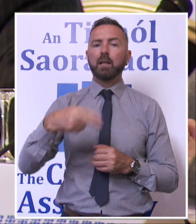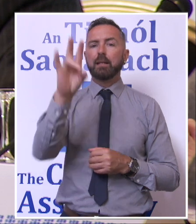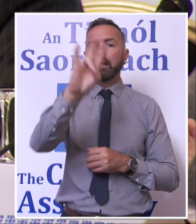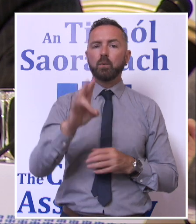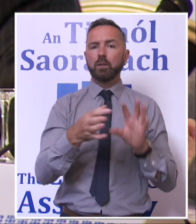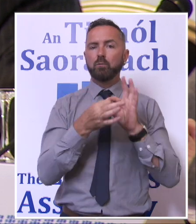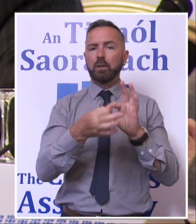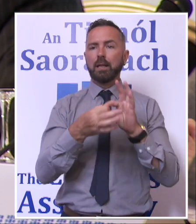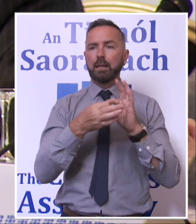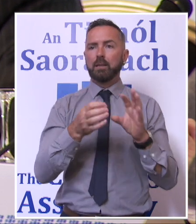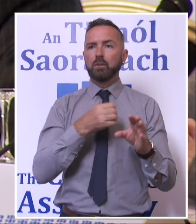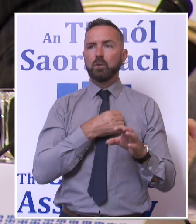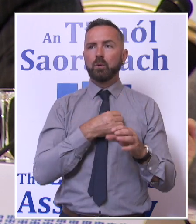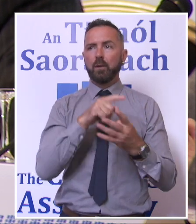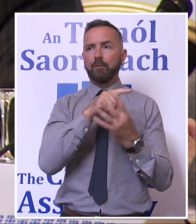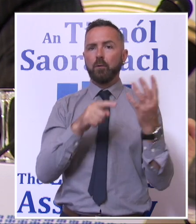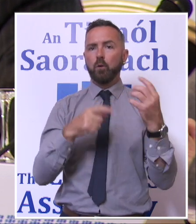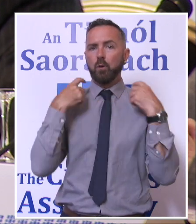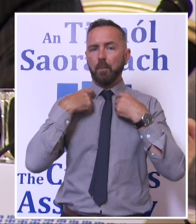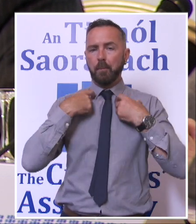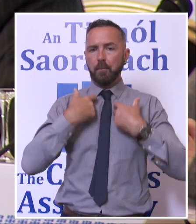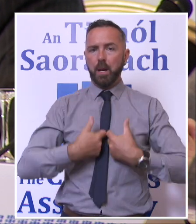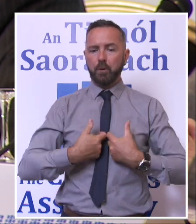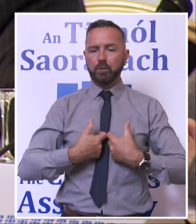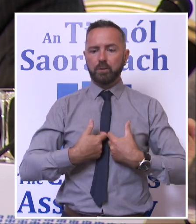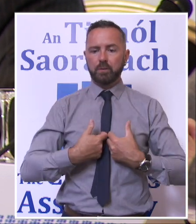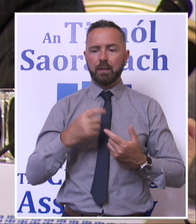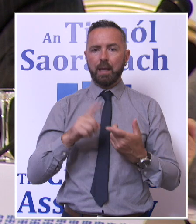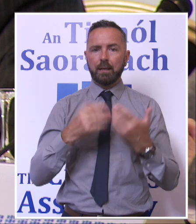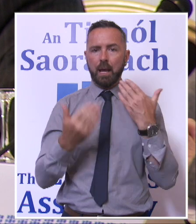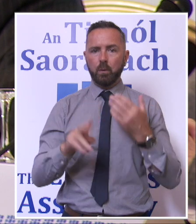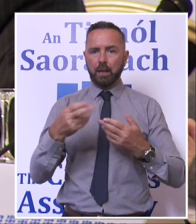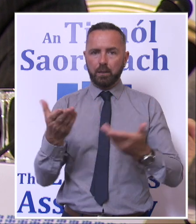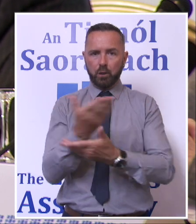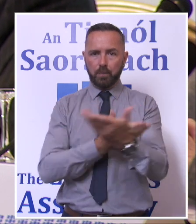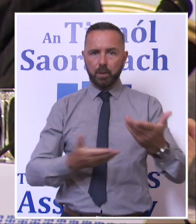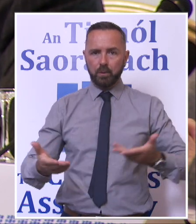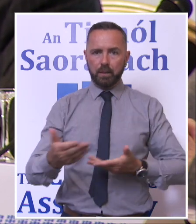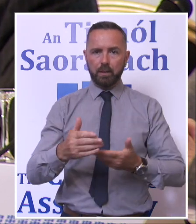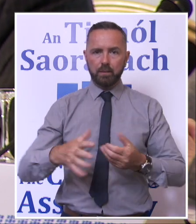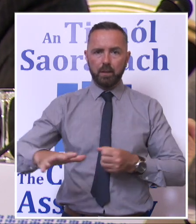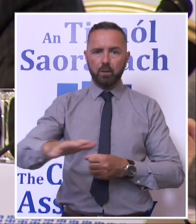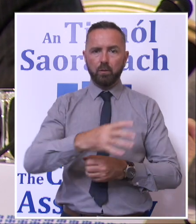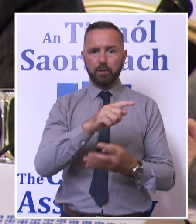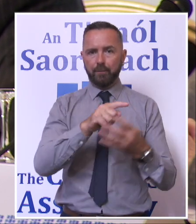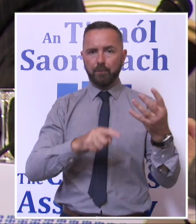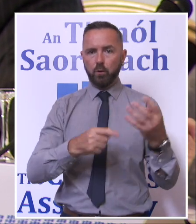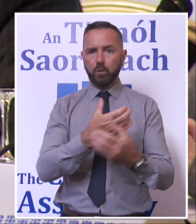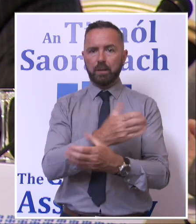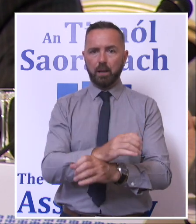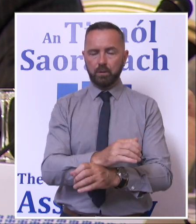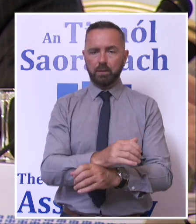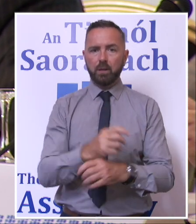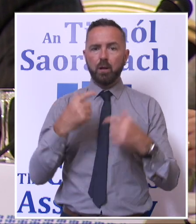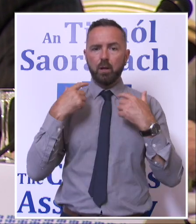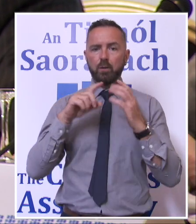related to the relationship between the four mayors, how it is structured and how does it communicate across the four counties, the Lord Mayors and the councillors. So I think that was